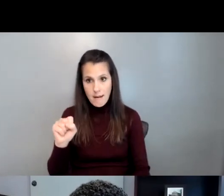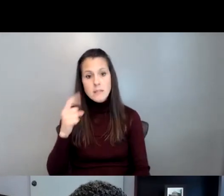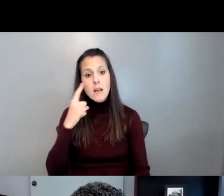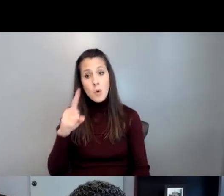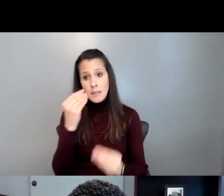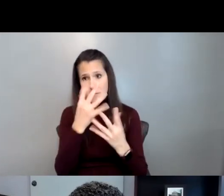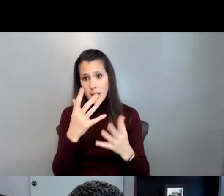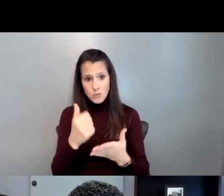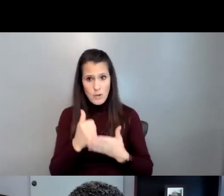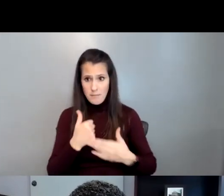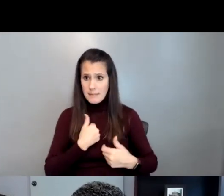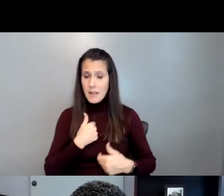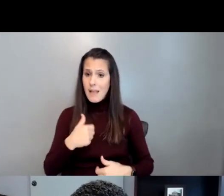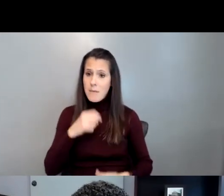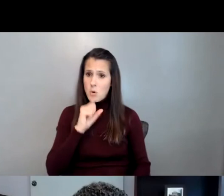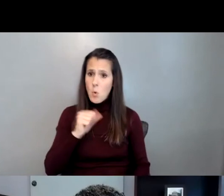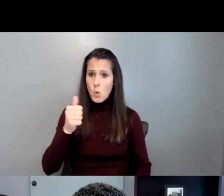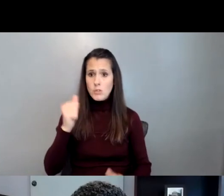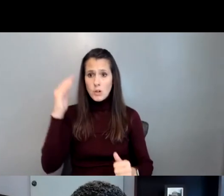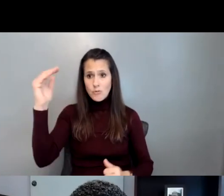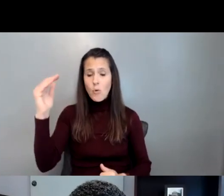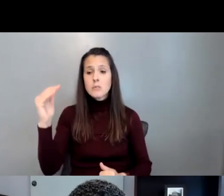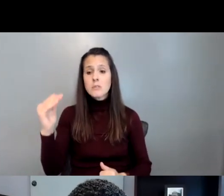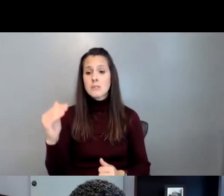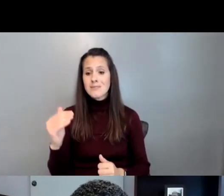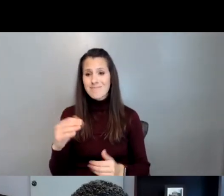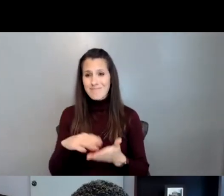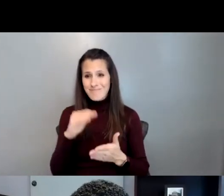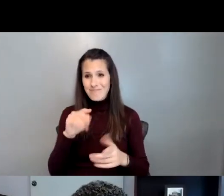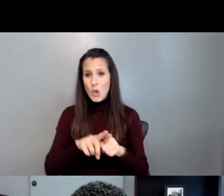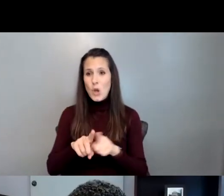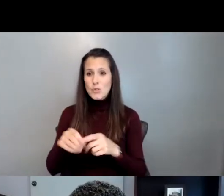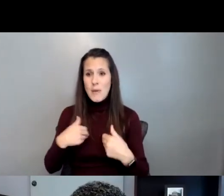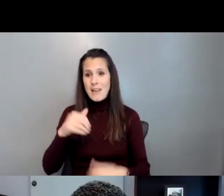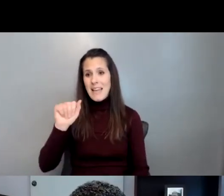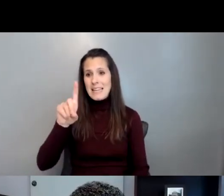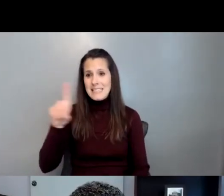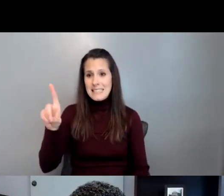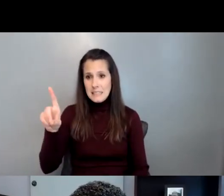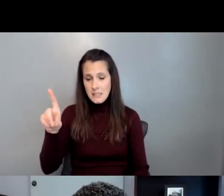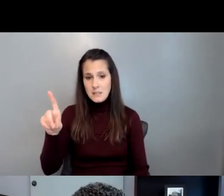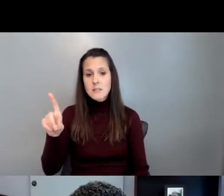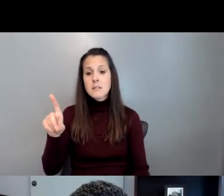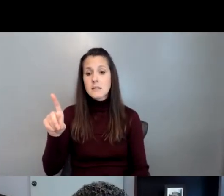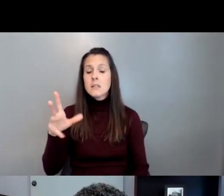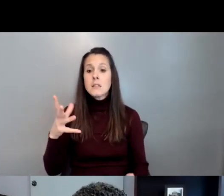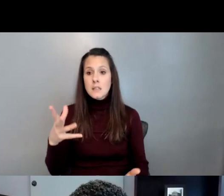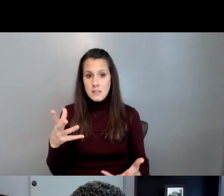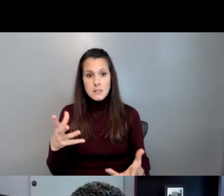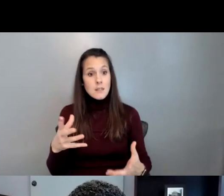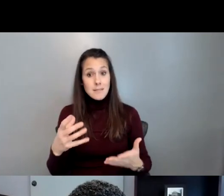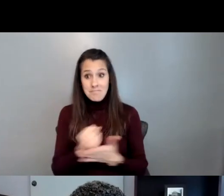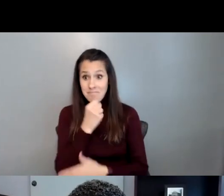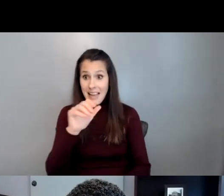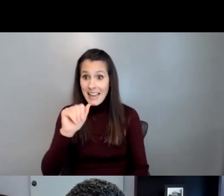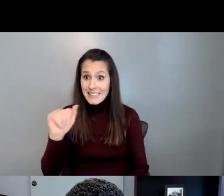help themselves. As an older adult, they found out that they also have ADD, attention deficit disorder. And then they managed to get an associate's degree